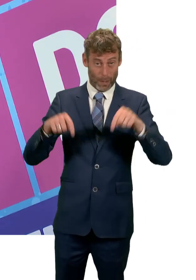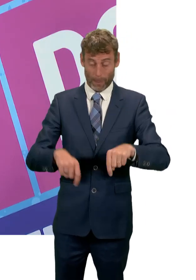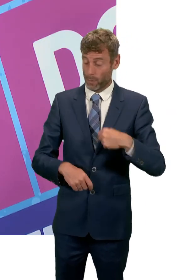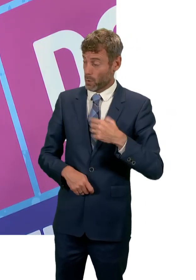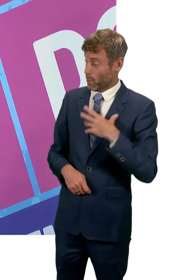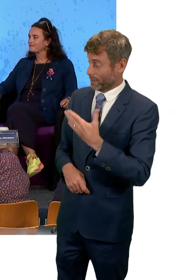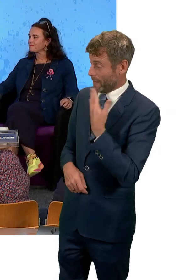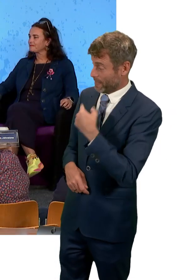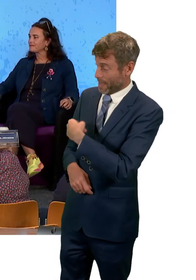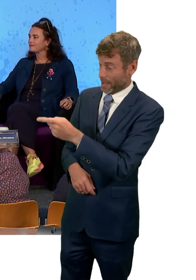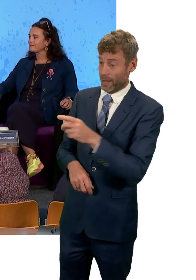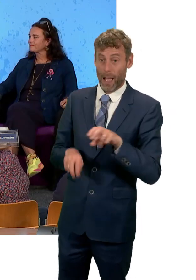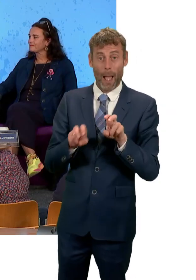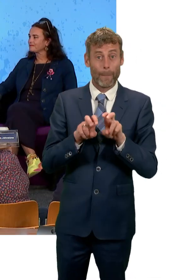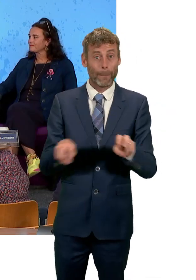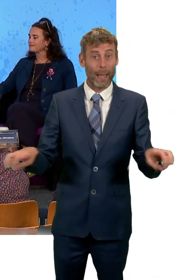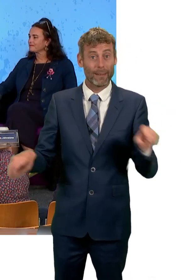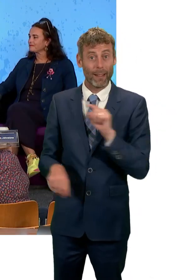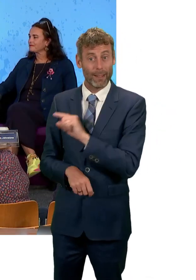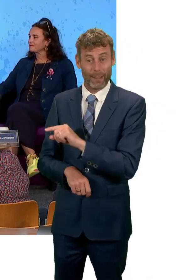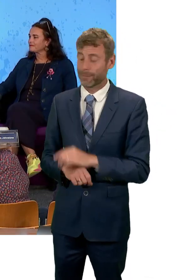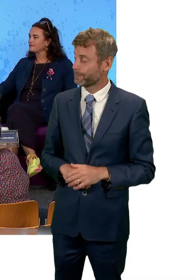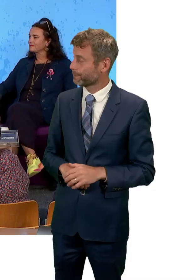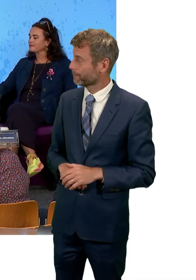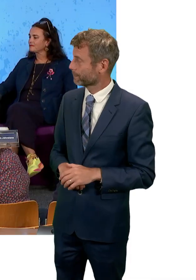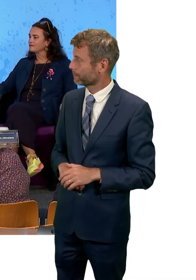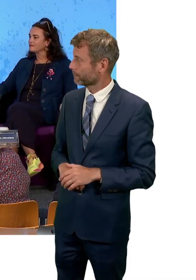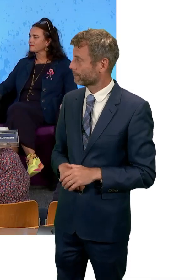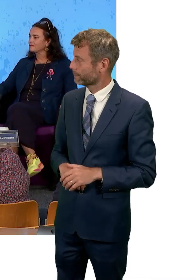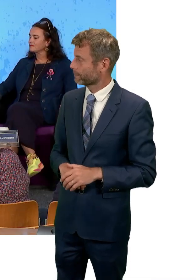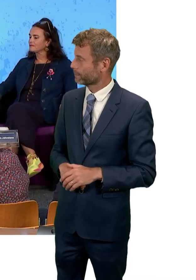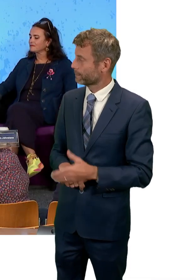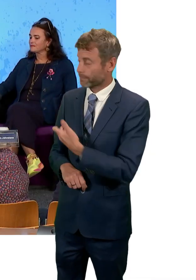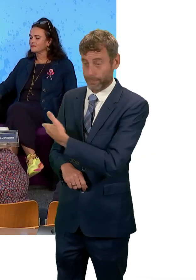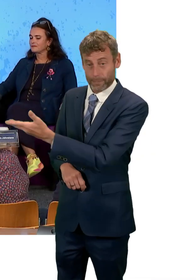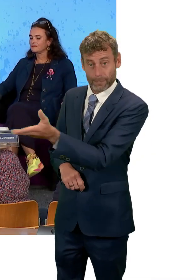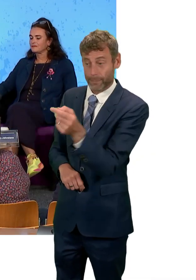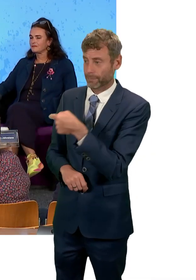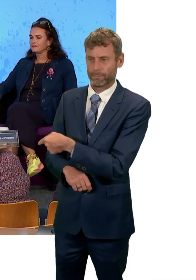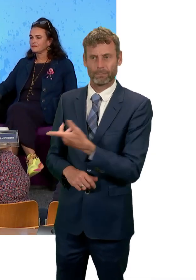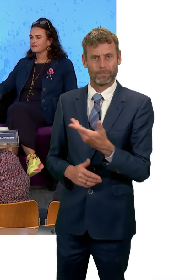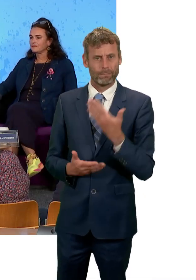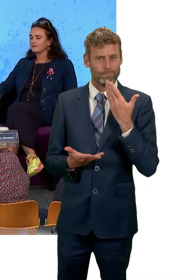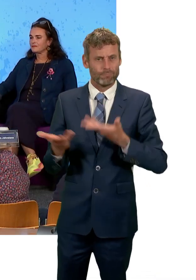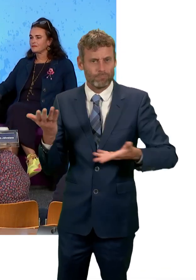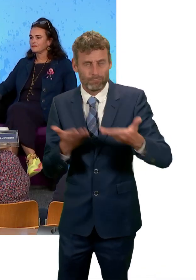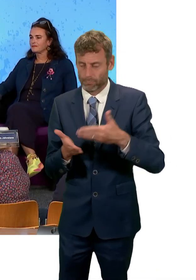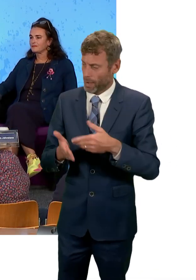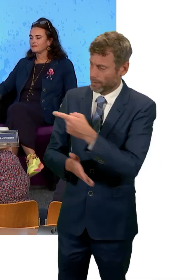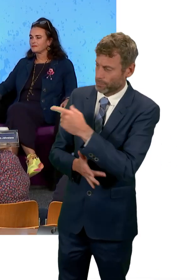my panellists, Alexandra Johnston, Gary McLean and Dr. Stuart Gillespie for joining us online as